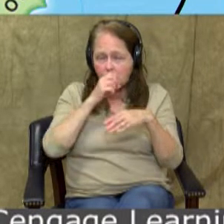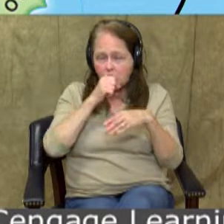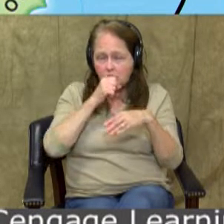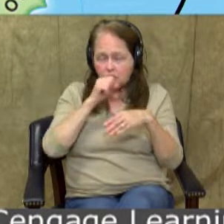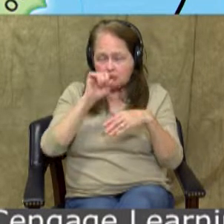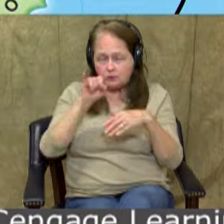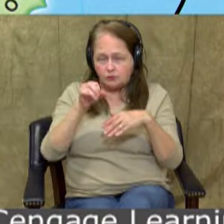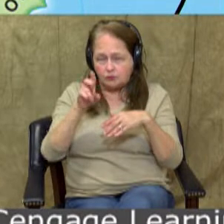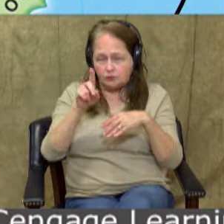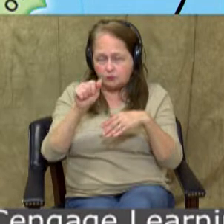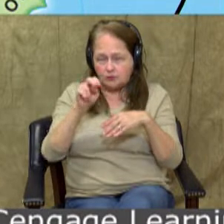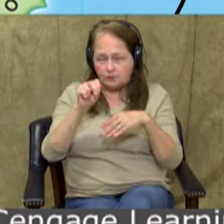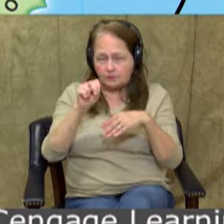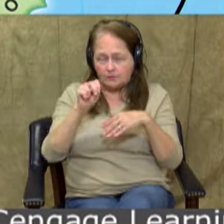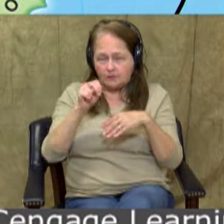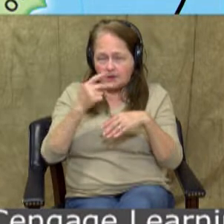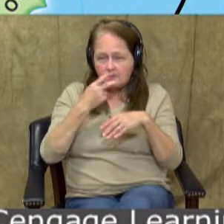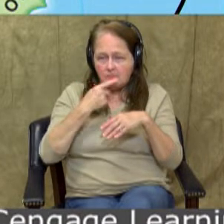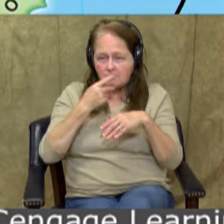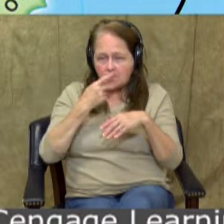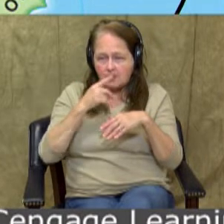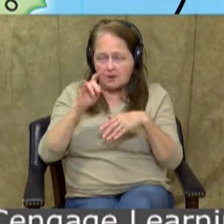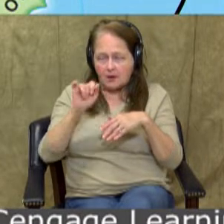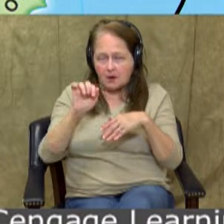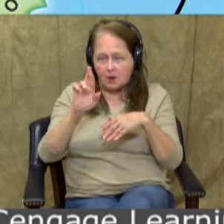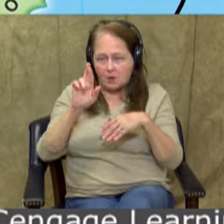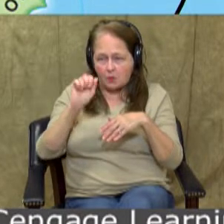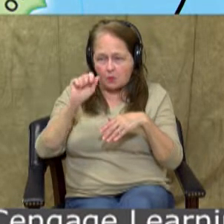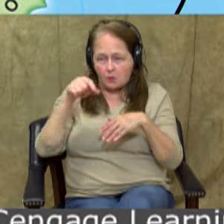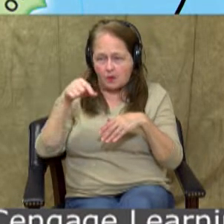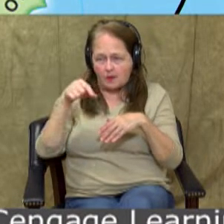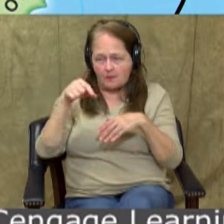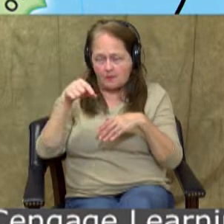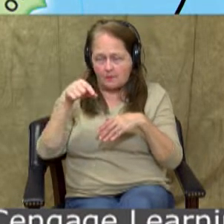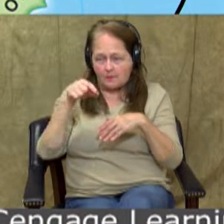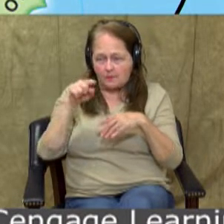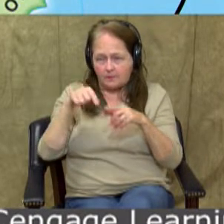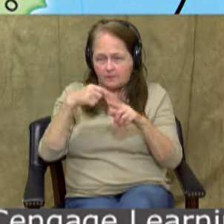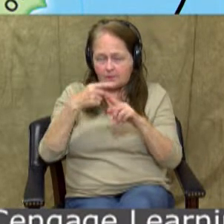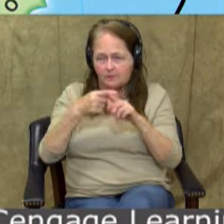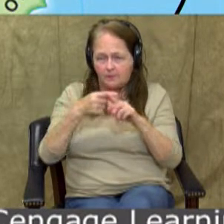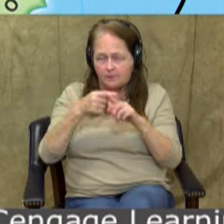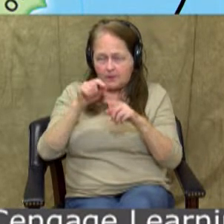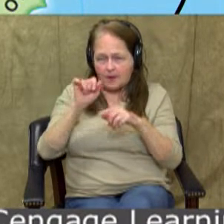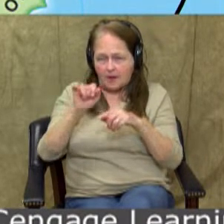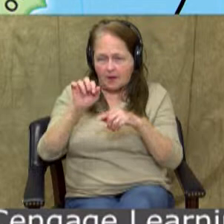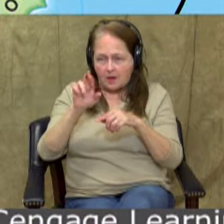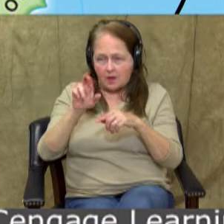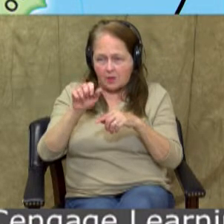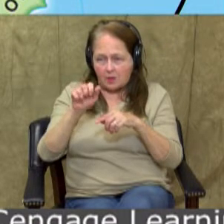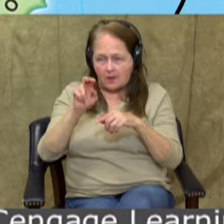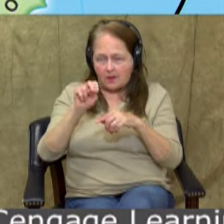Jordan. In the pink on the map is Iraq. Next to that, in the purple, Iran,